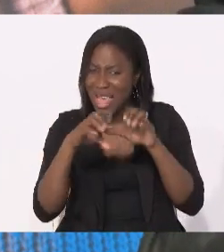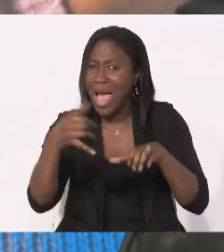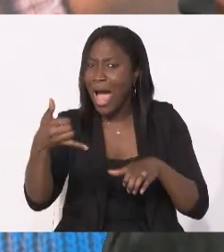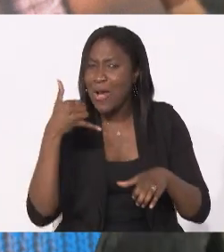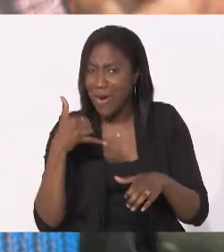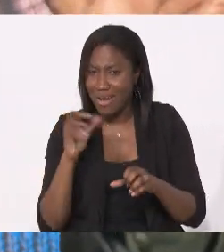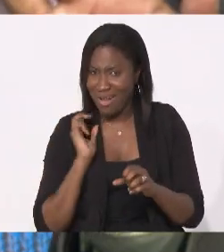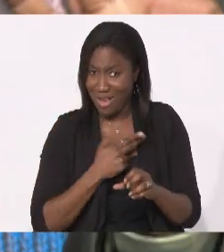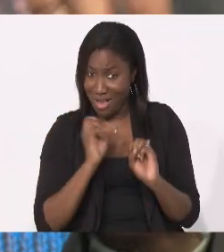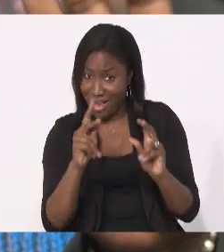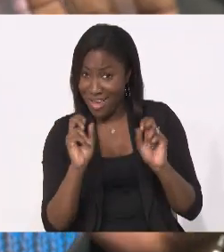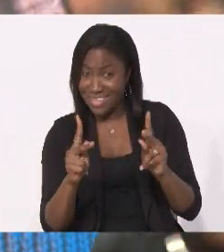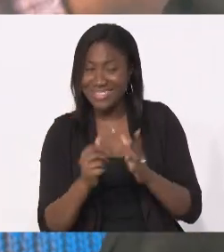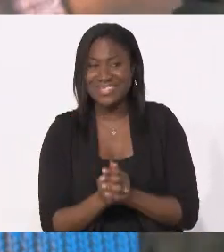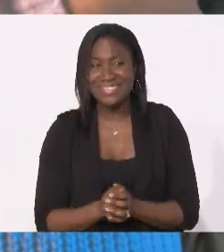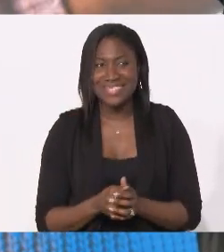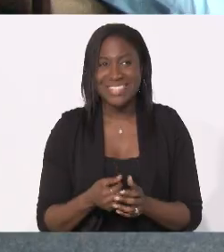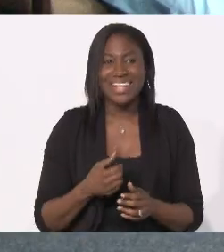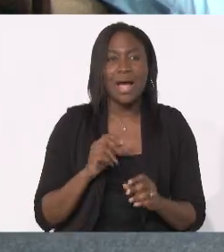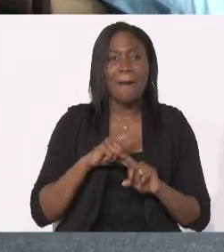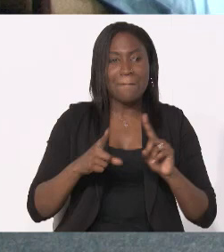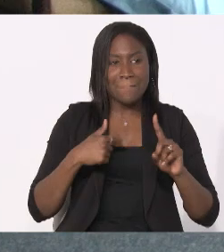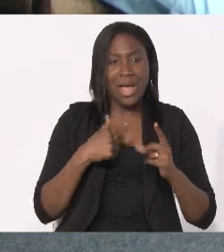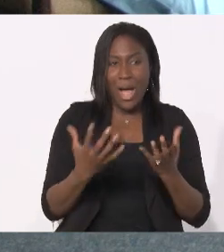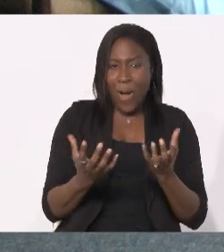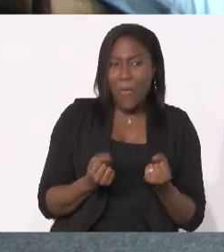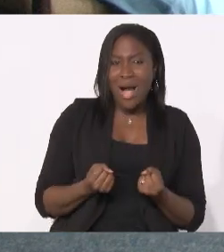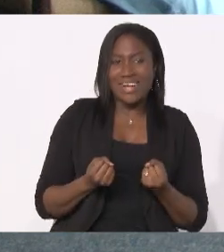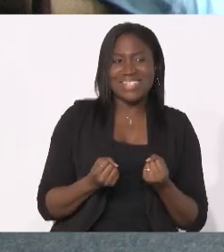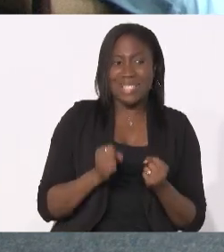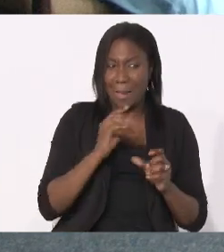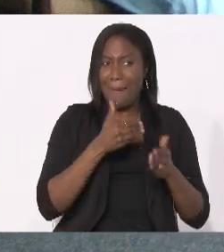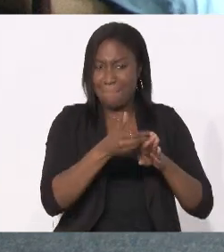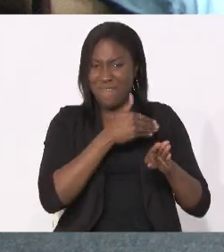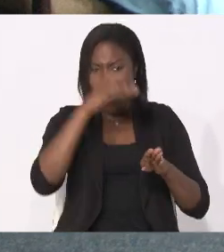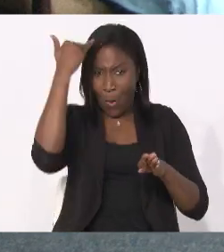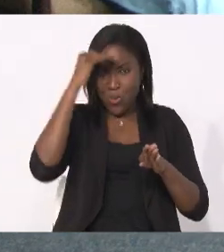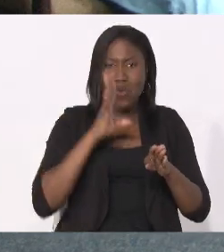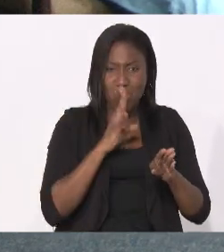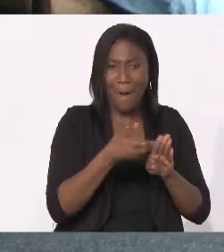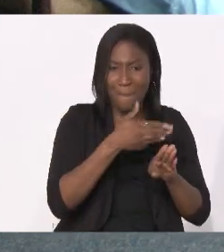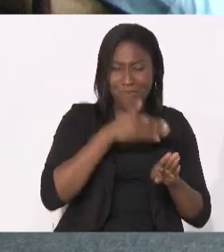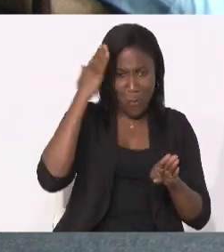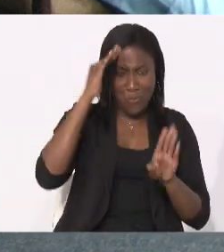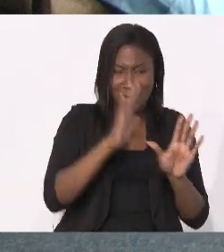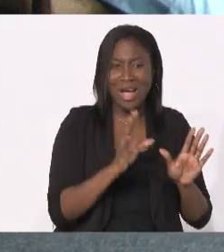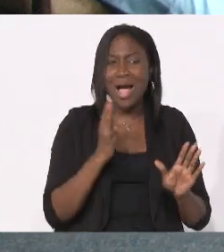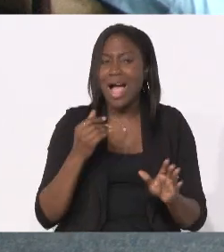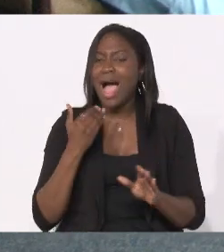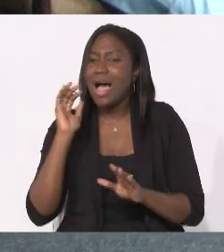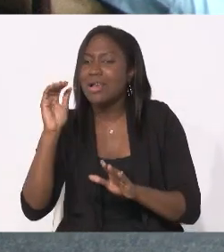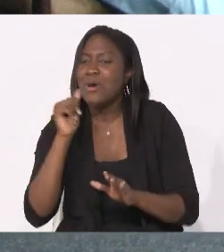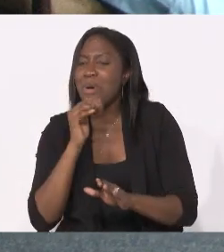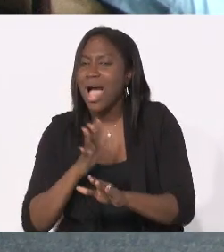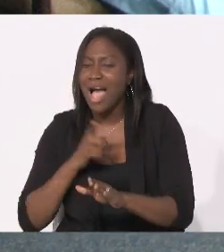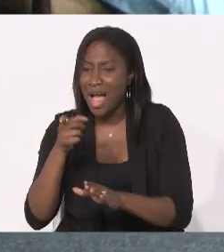many people living outside of the Caribbean as we have living here. thank you. Who are hungry